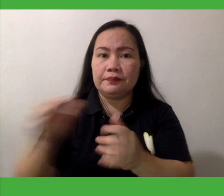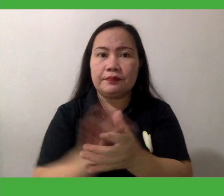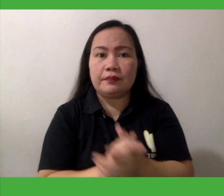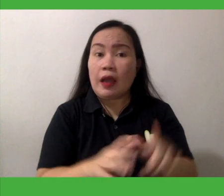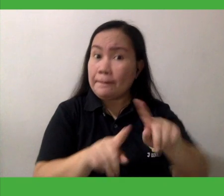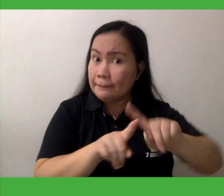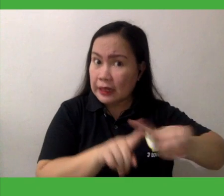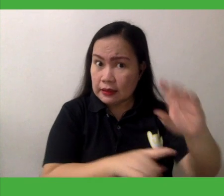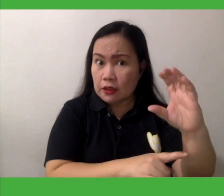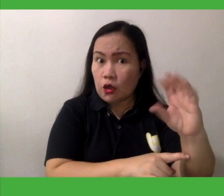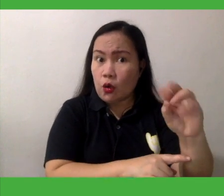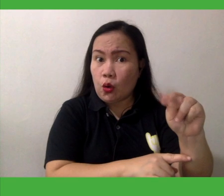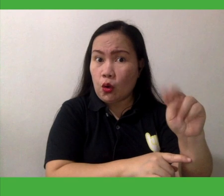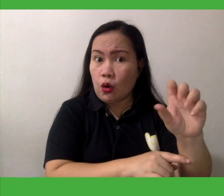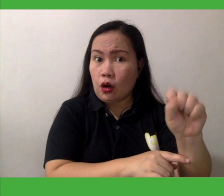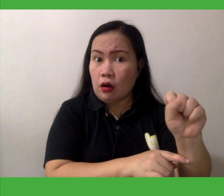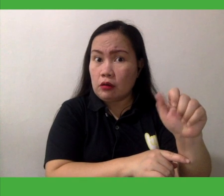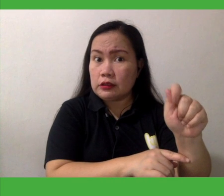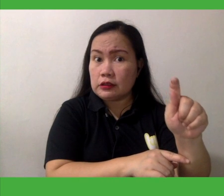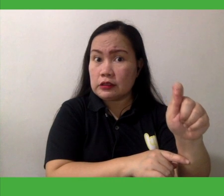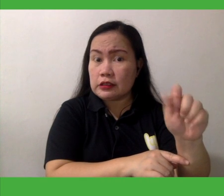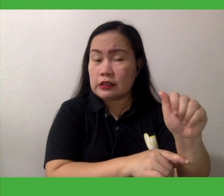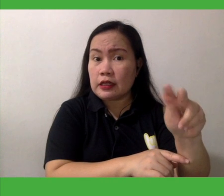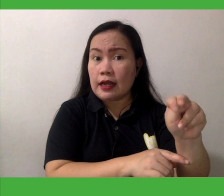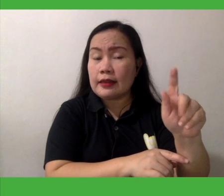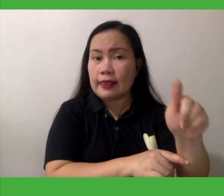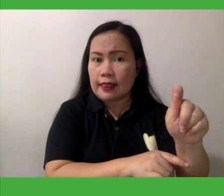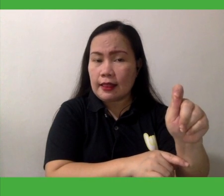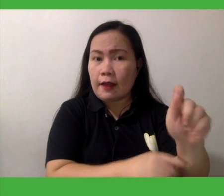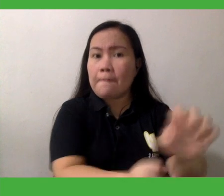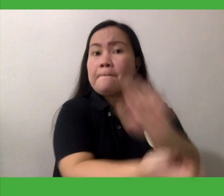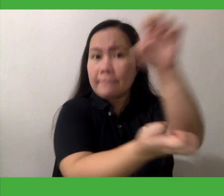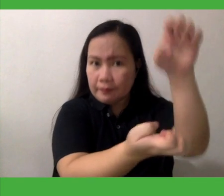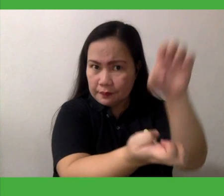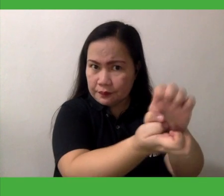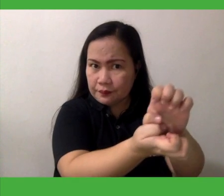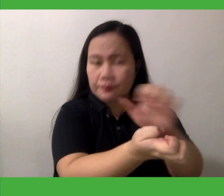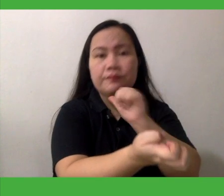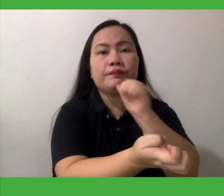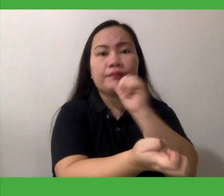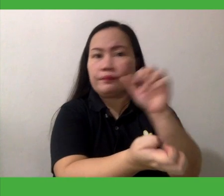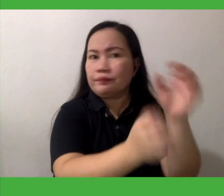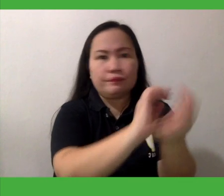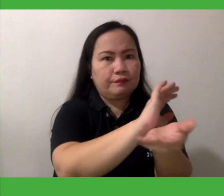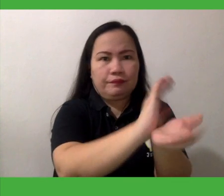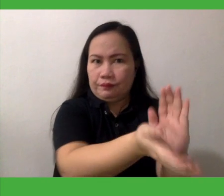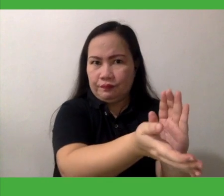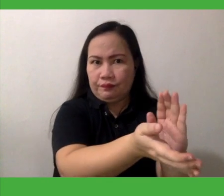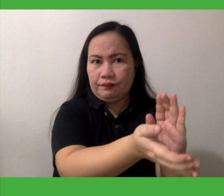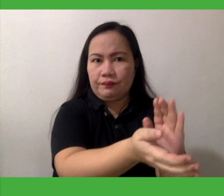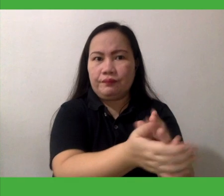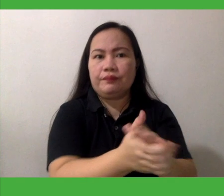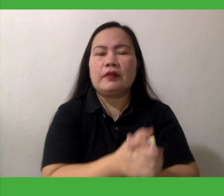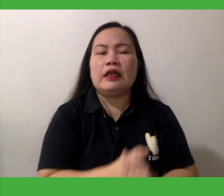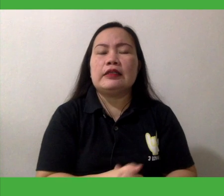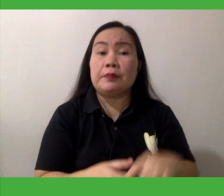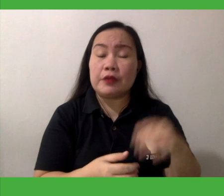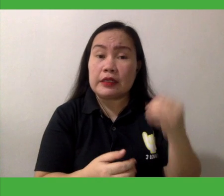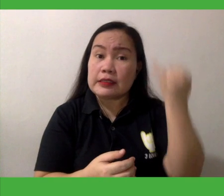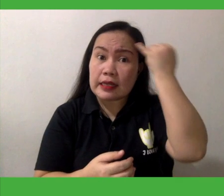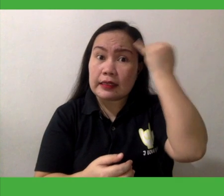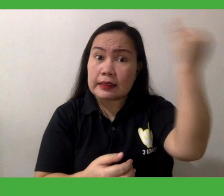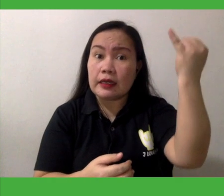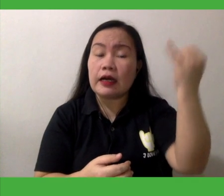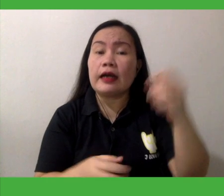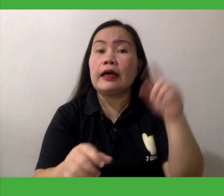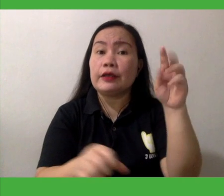constant, hindi siya nagbabago. It doesn't change. It has a fixed value. So, yun din po ang concept